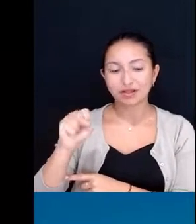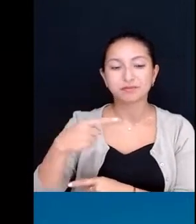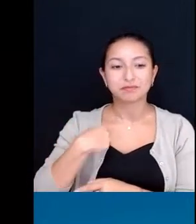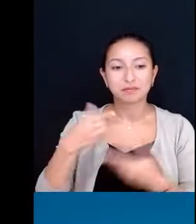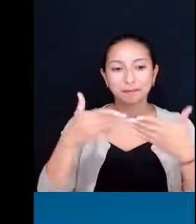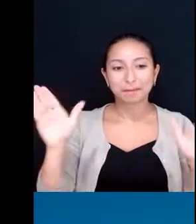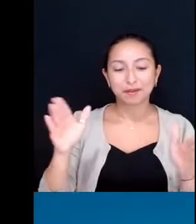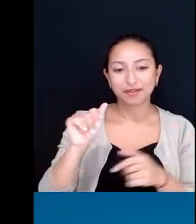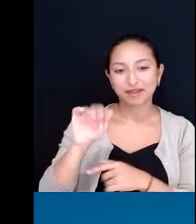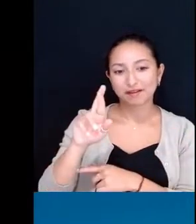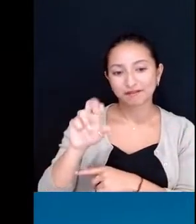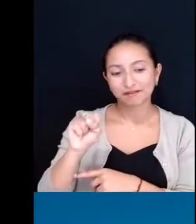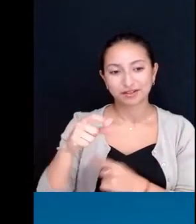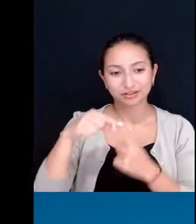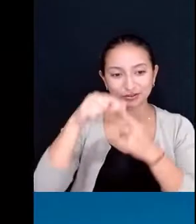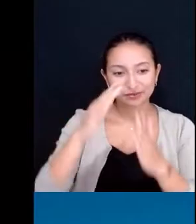Administration.